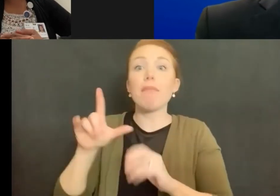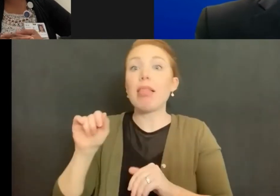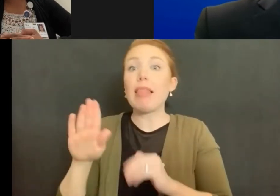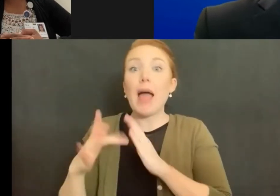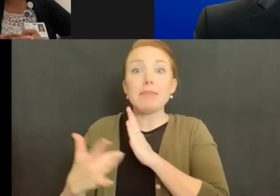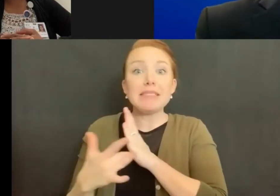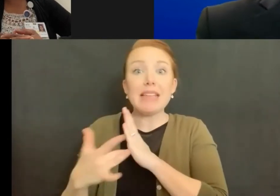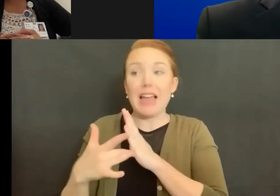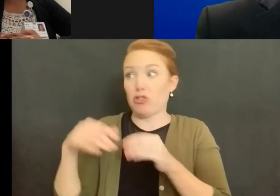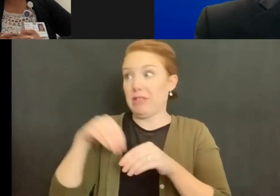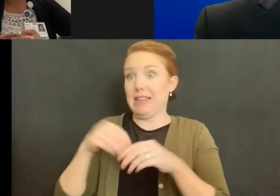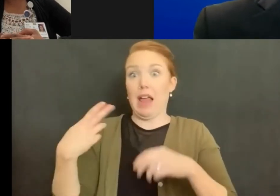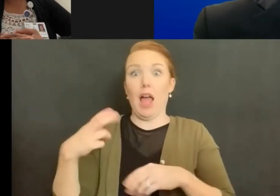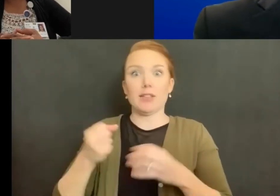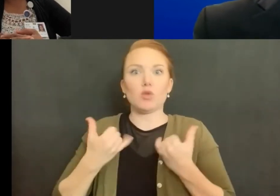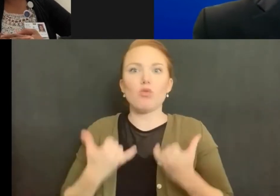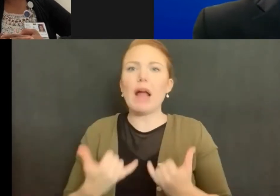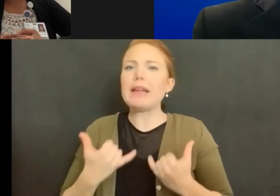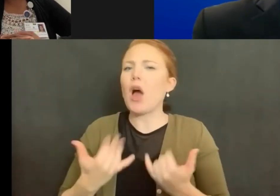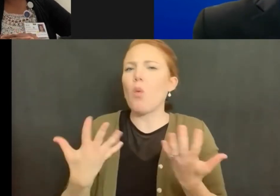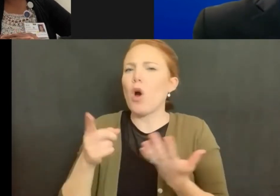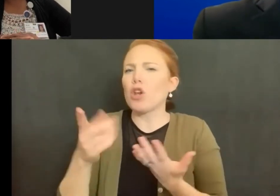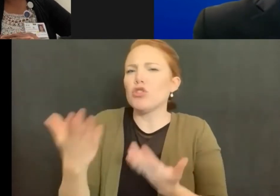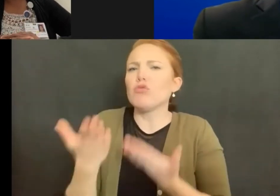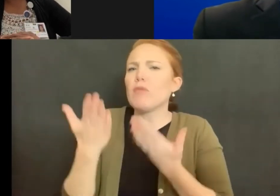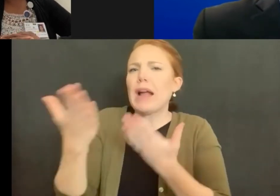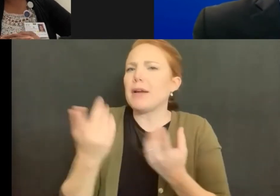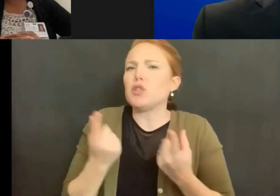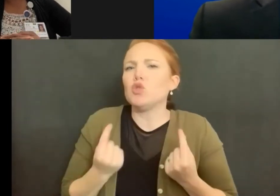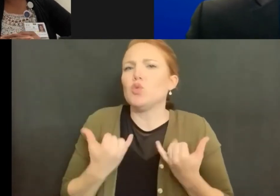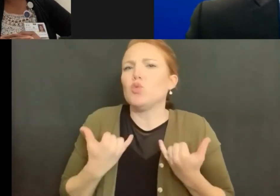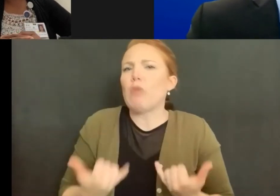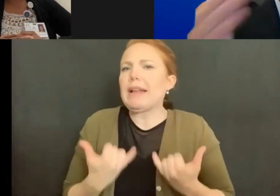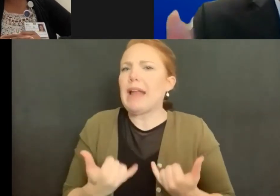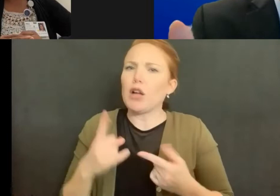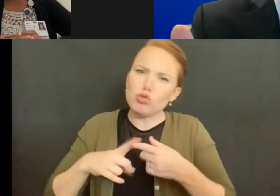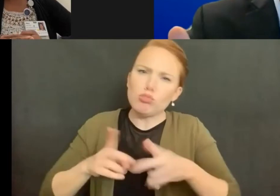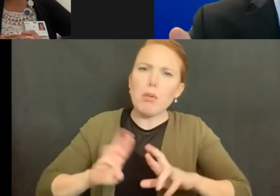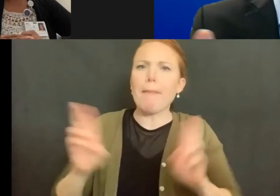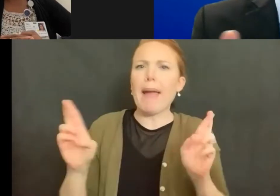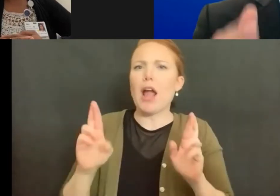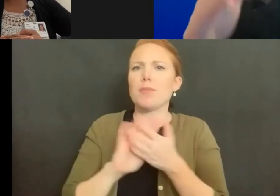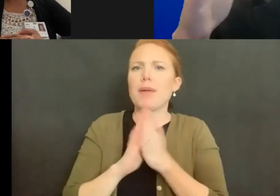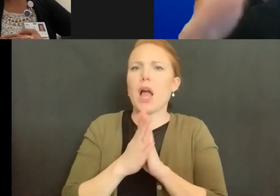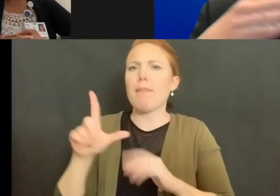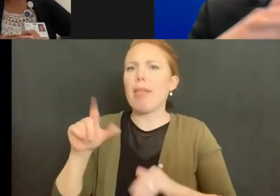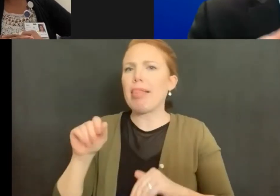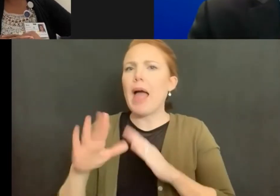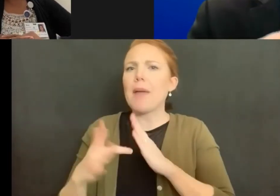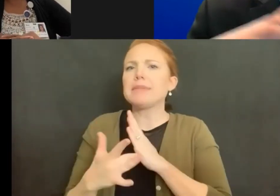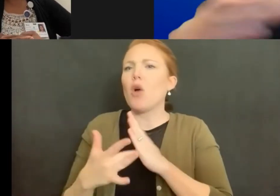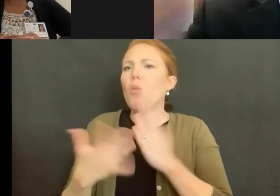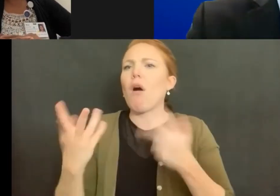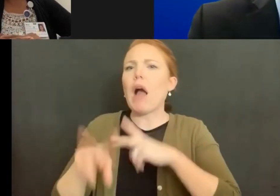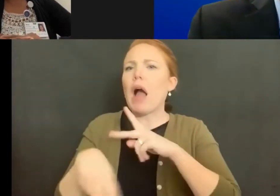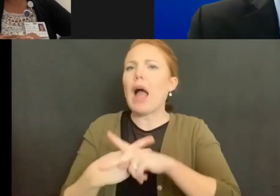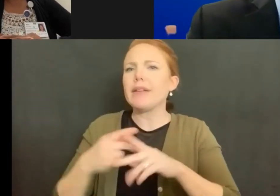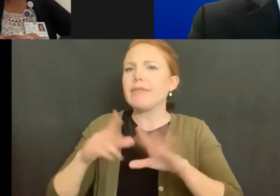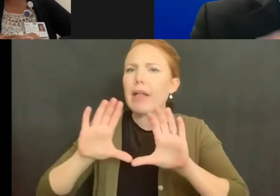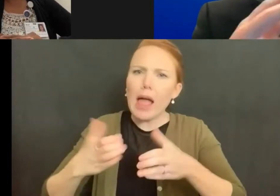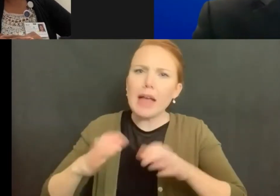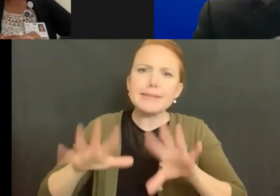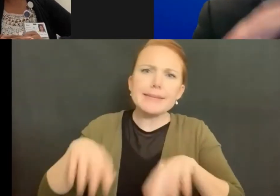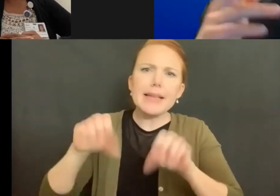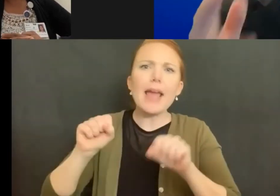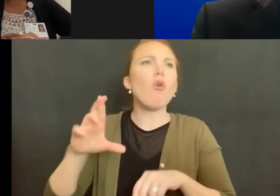high school, what would you recommend they be doing right now? What classes should they take, or things they should be doing in the